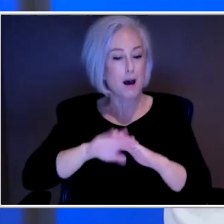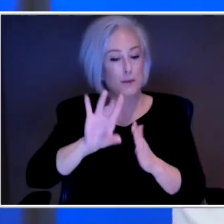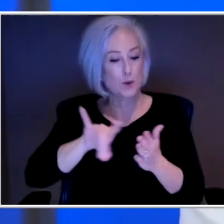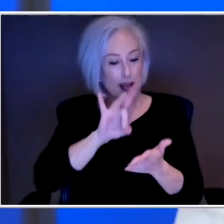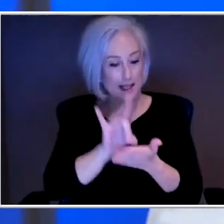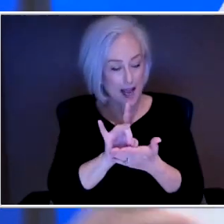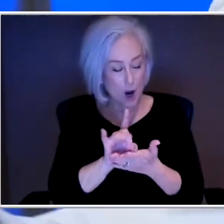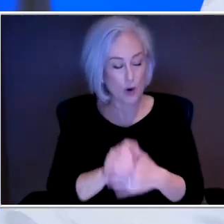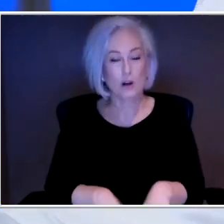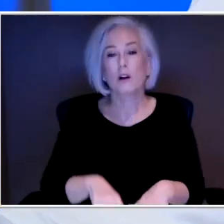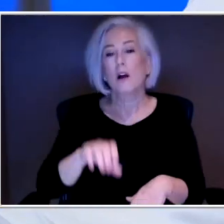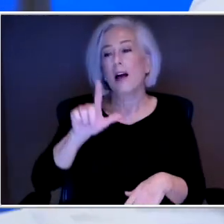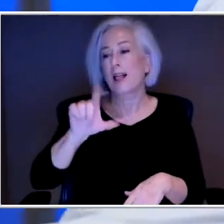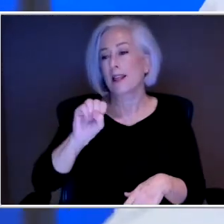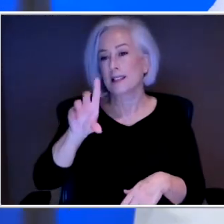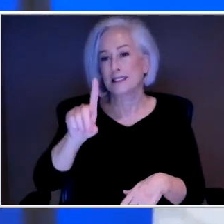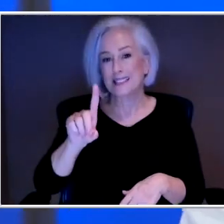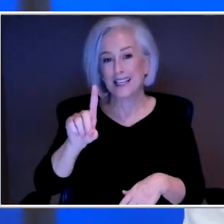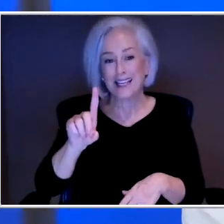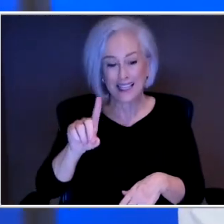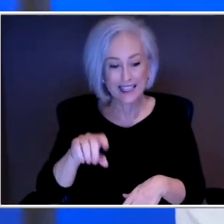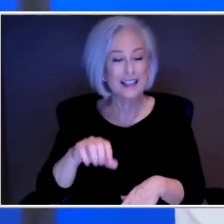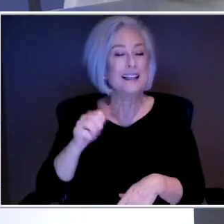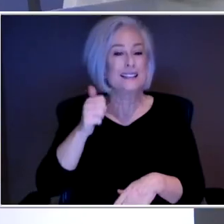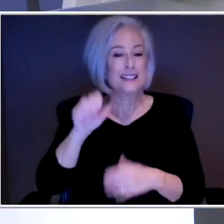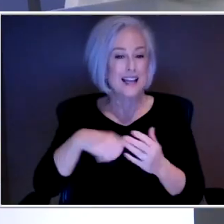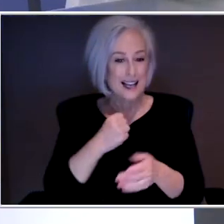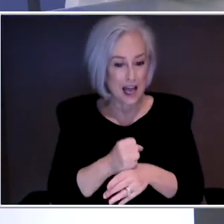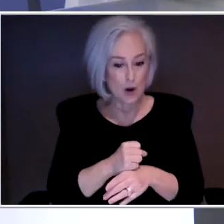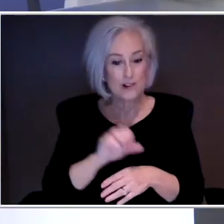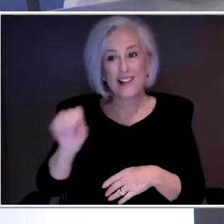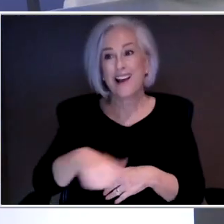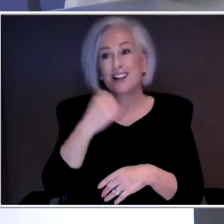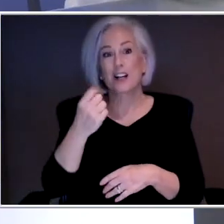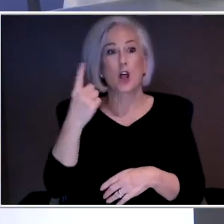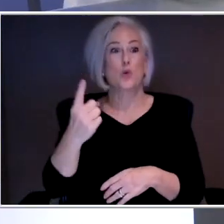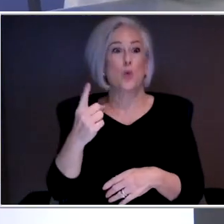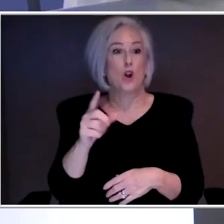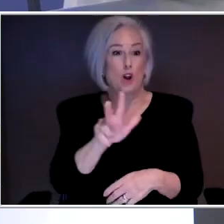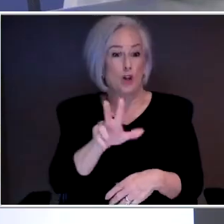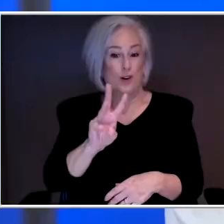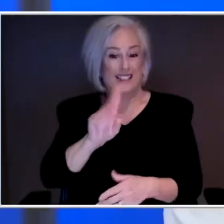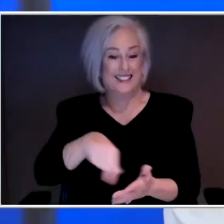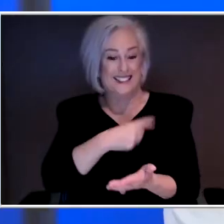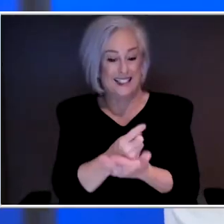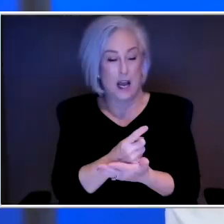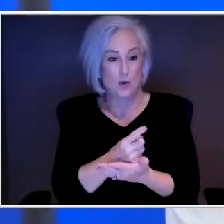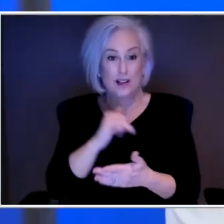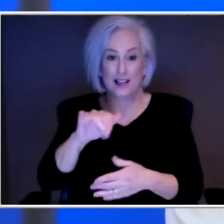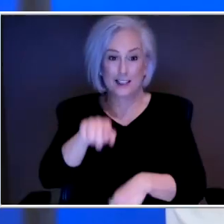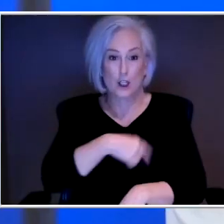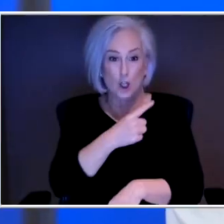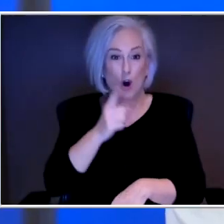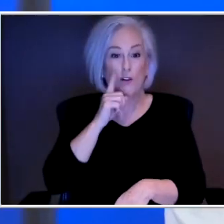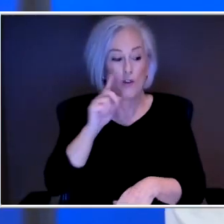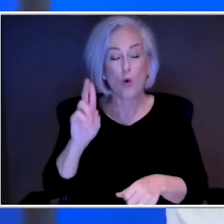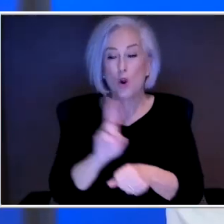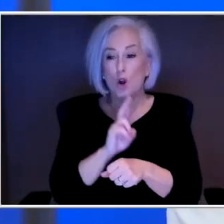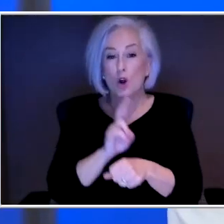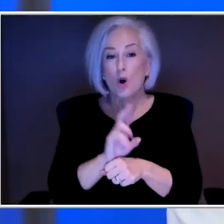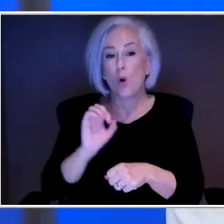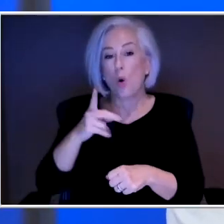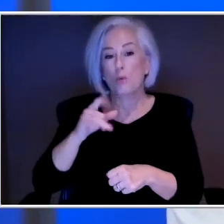out there, which is like 36 hours. So 36 hours? Yeah, it could be quite long. It's actually being studied for opiate use disorder, but it's a very,